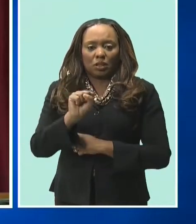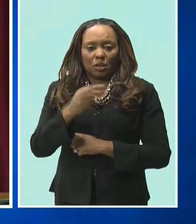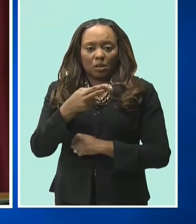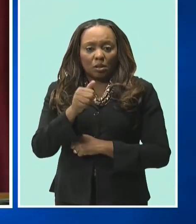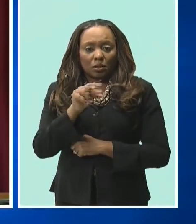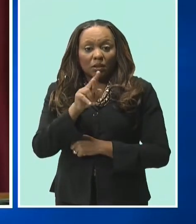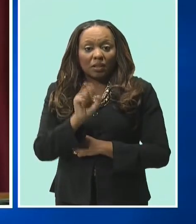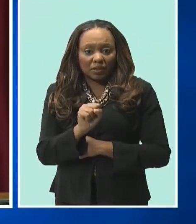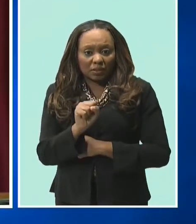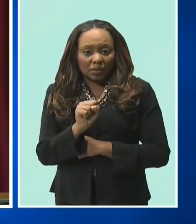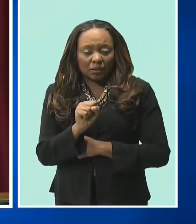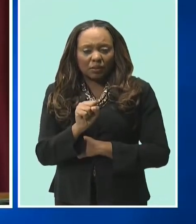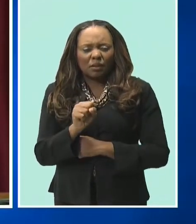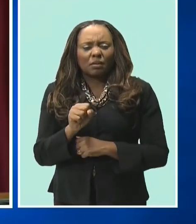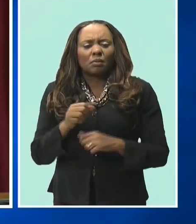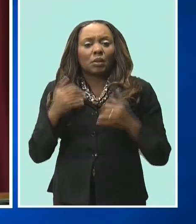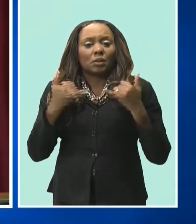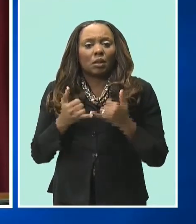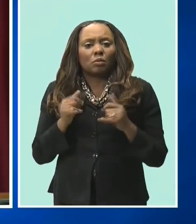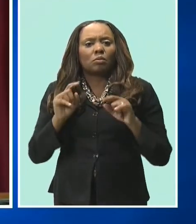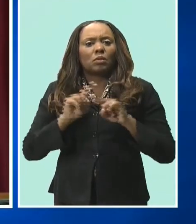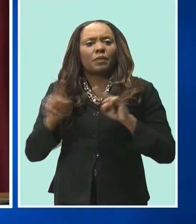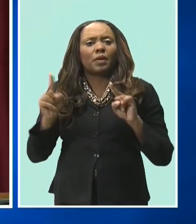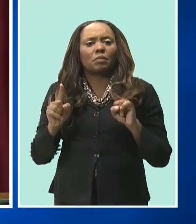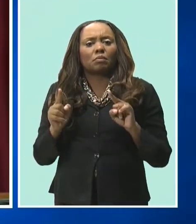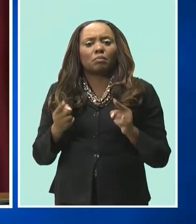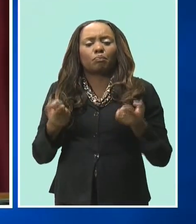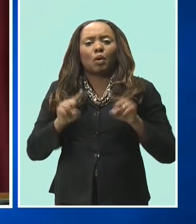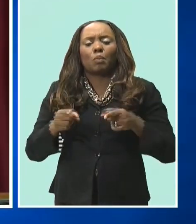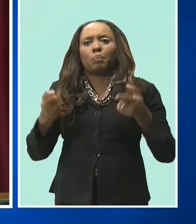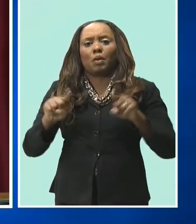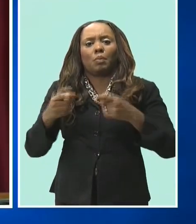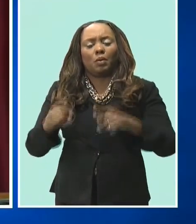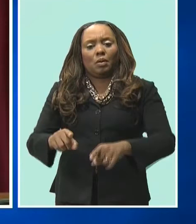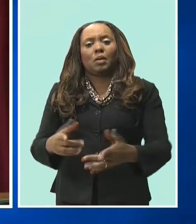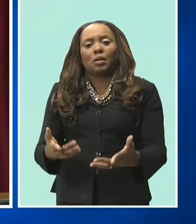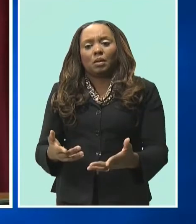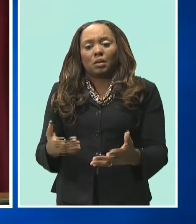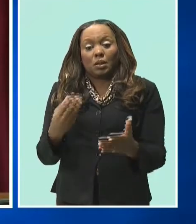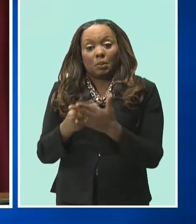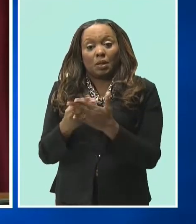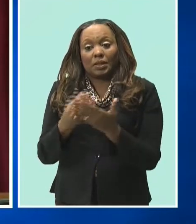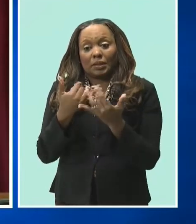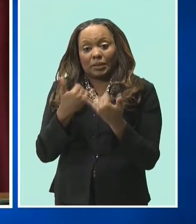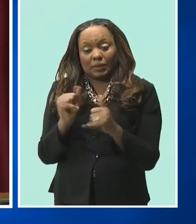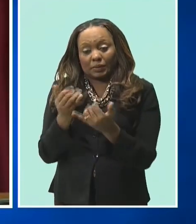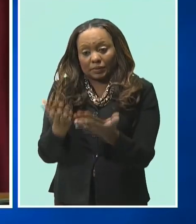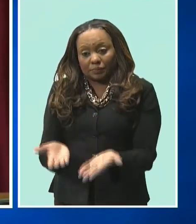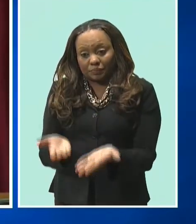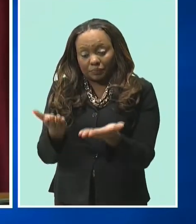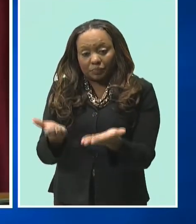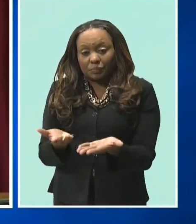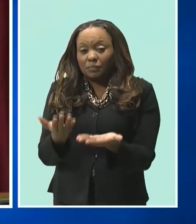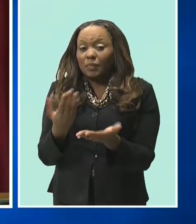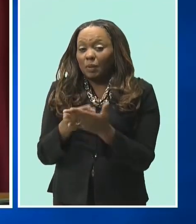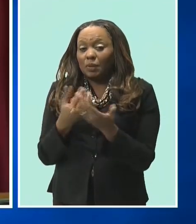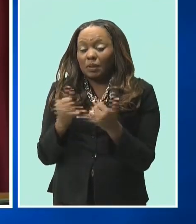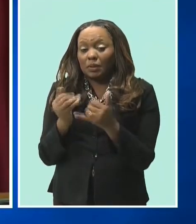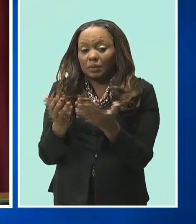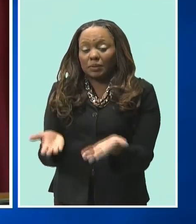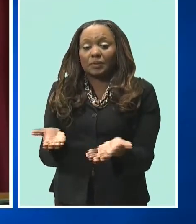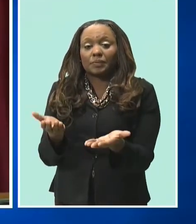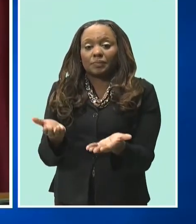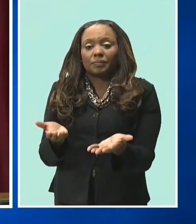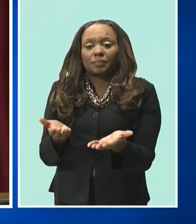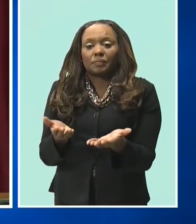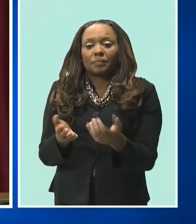the events that are unfolding are what is meted out to us. The funds are still available, they're still being held in escrow, and